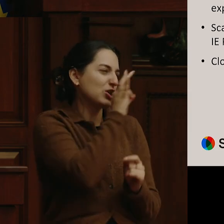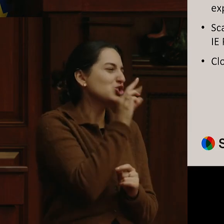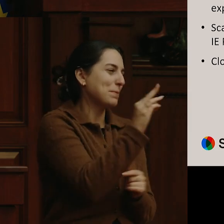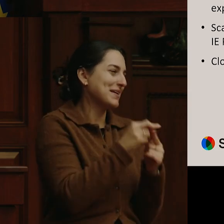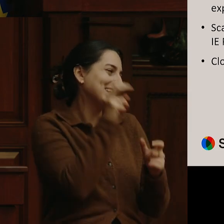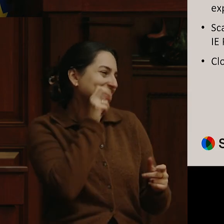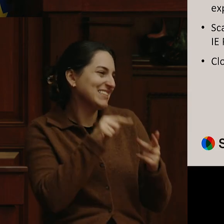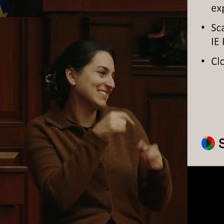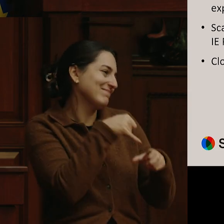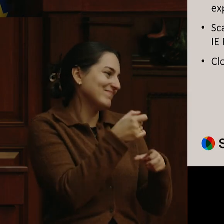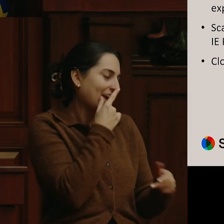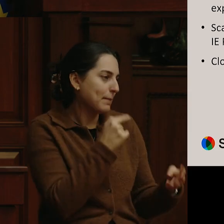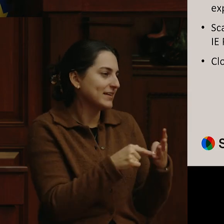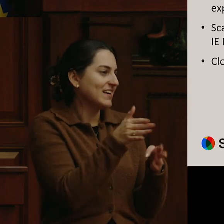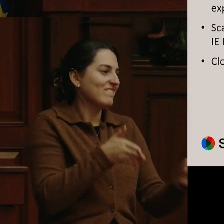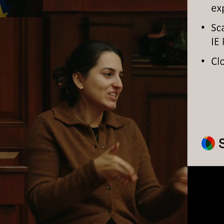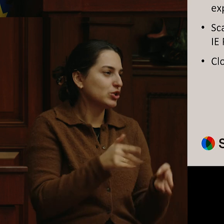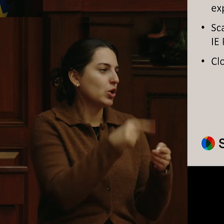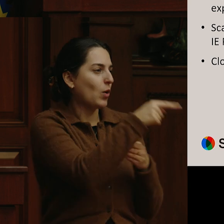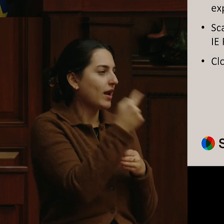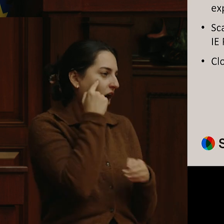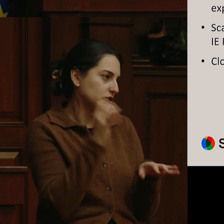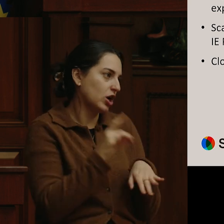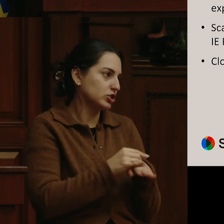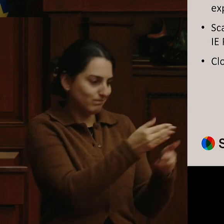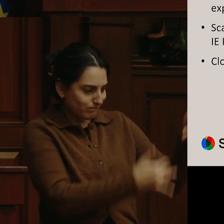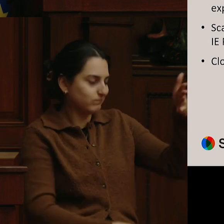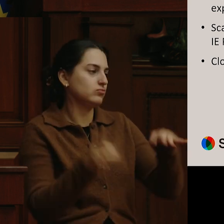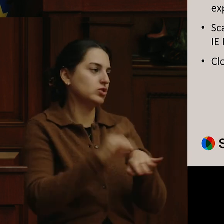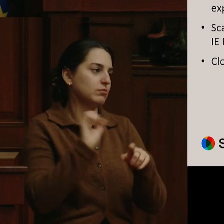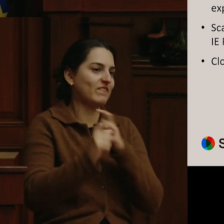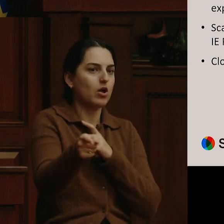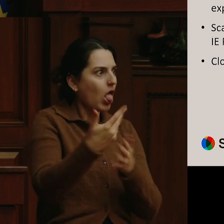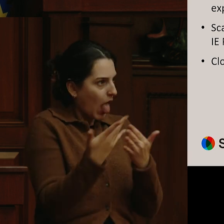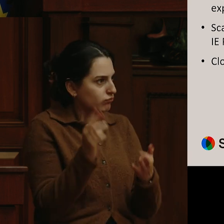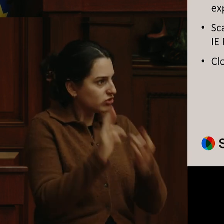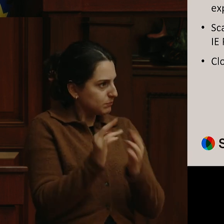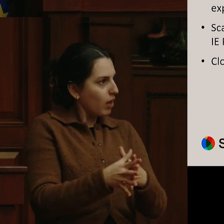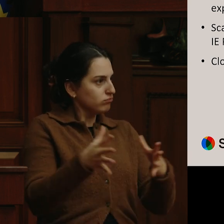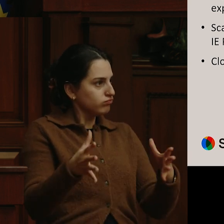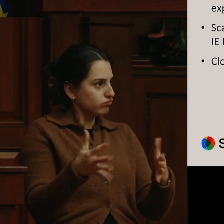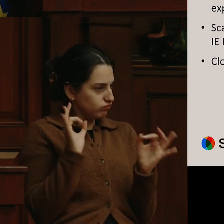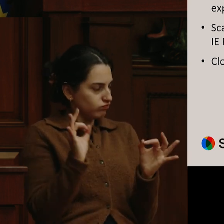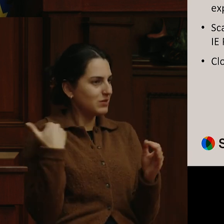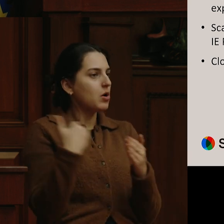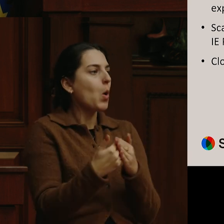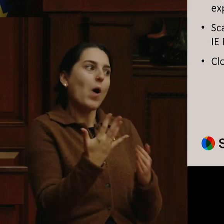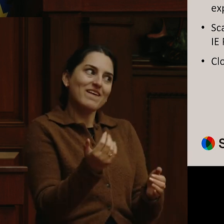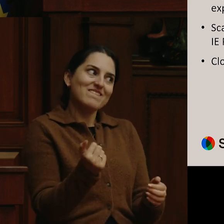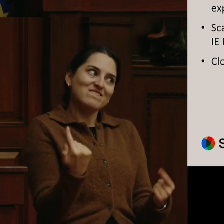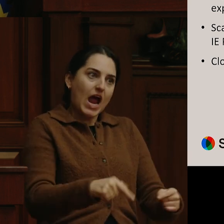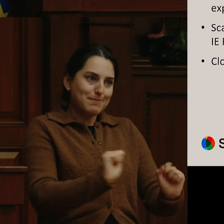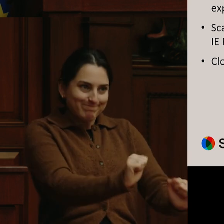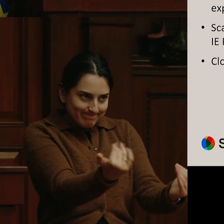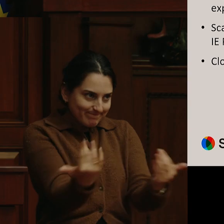GPs, dentists, pharmacists, physiotherapists, and optometrists. We've got a good response rate already, but we are just doing a final push